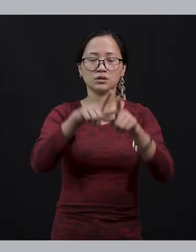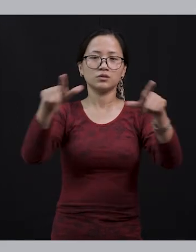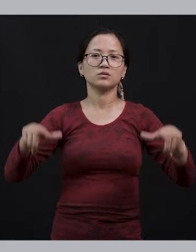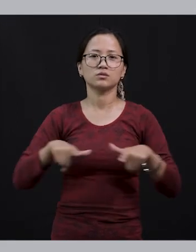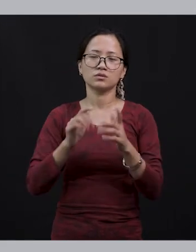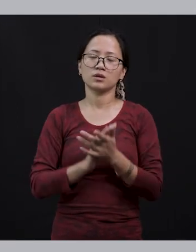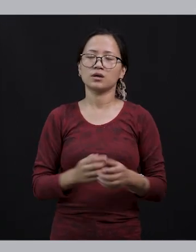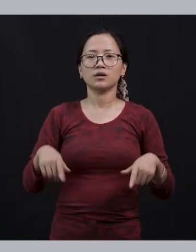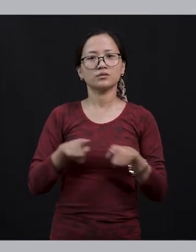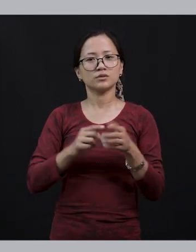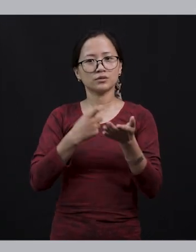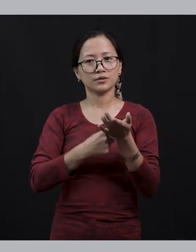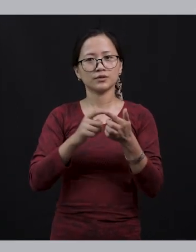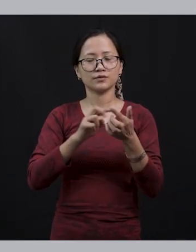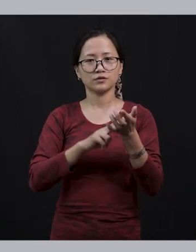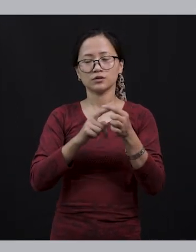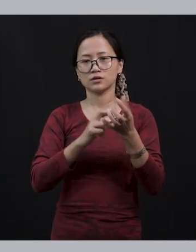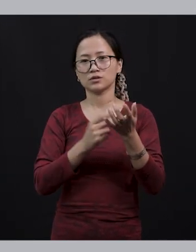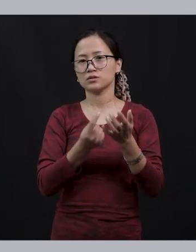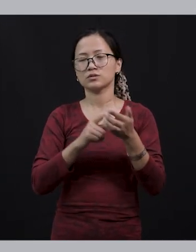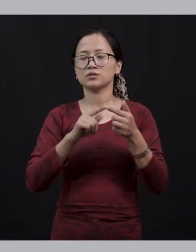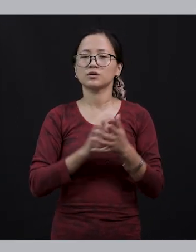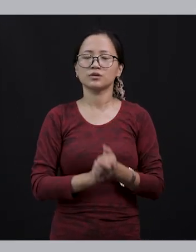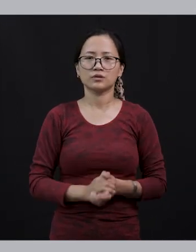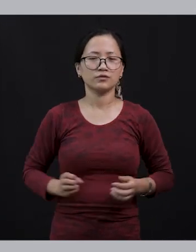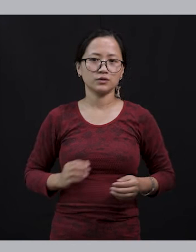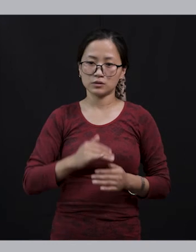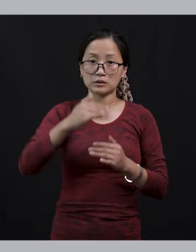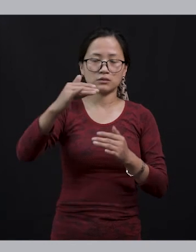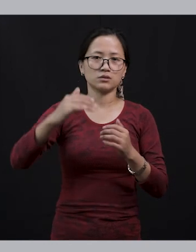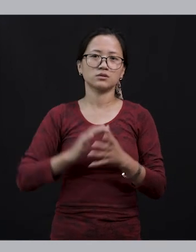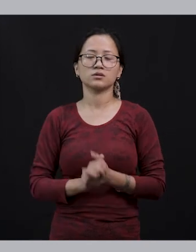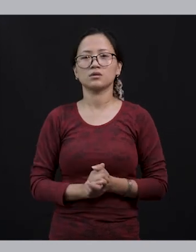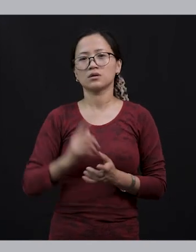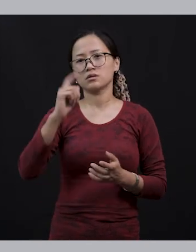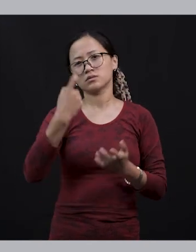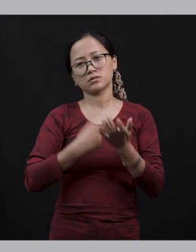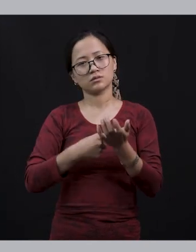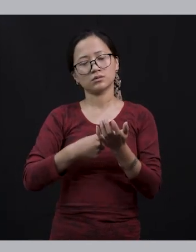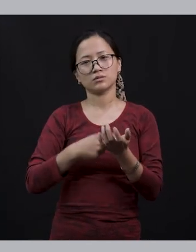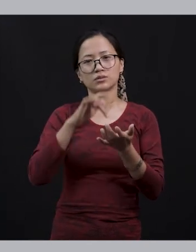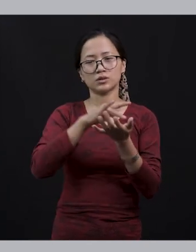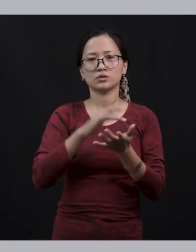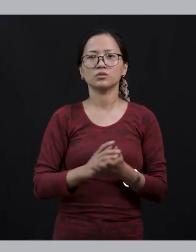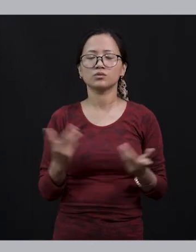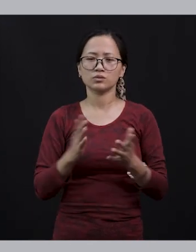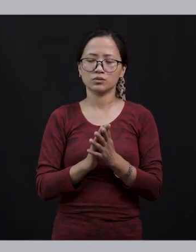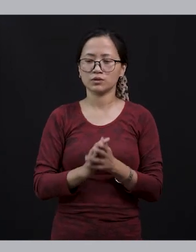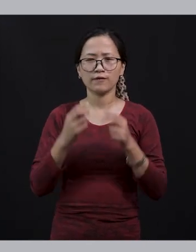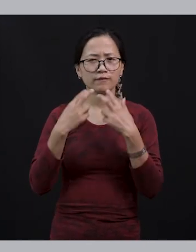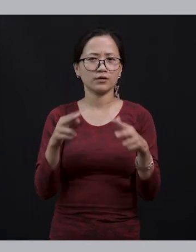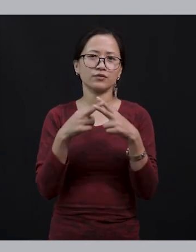also increased. Now he raised the revenue in the Doab region. Now Doab region is one region which was very, very